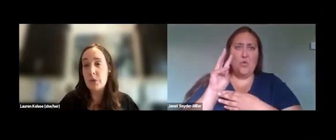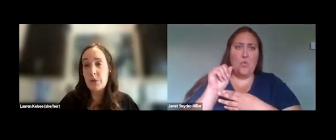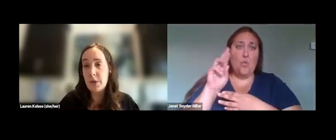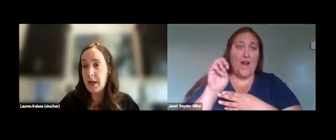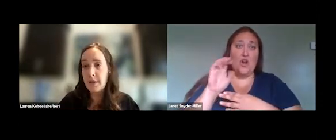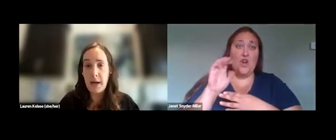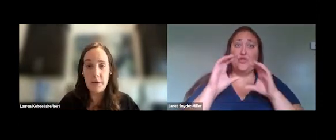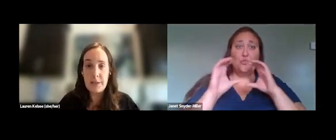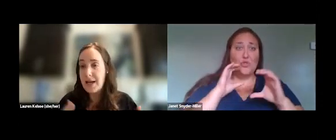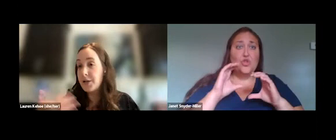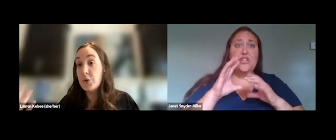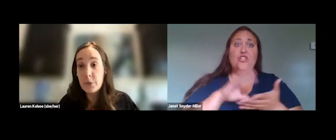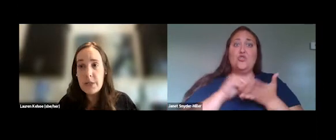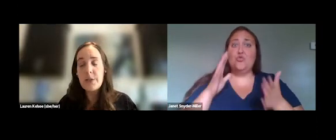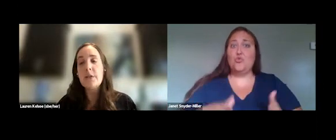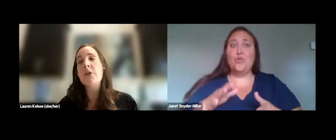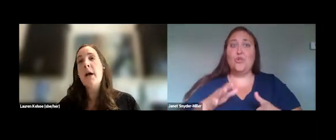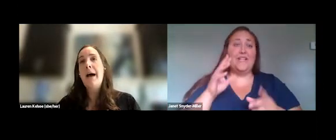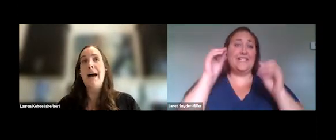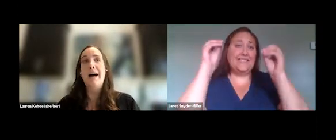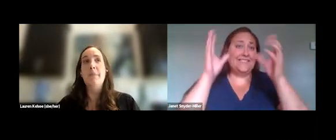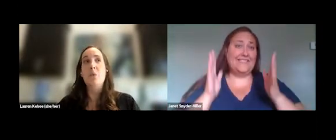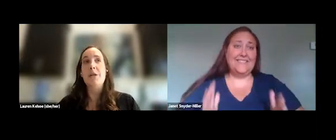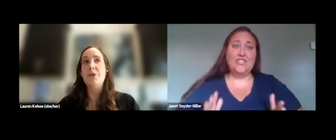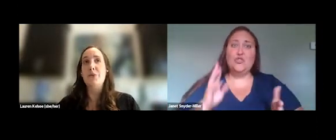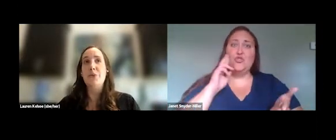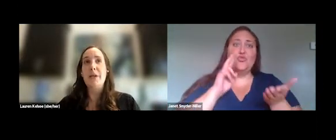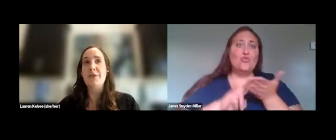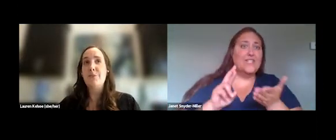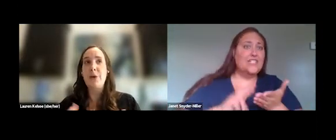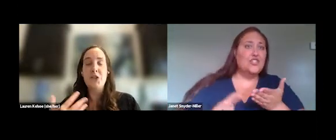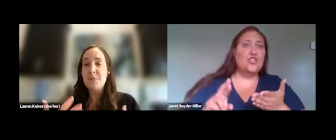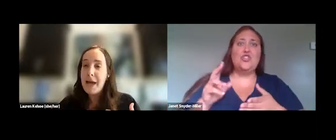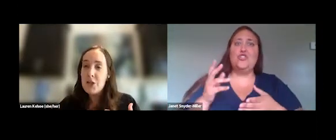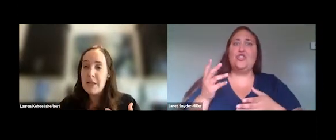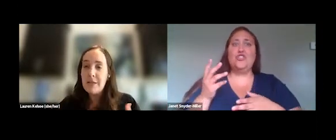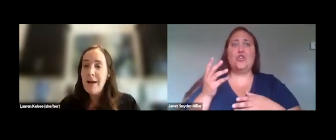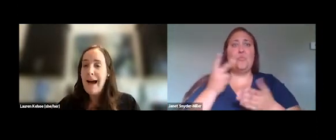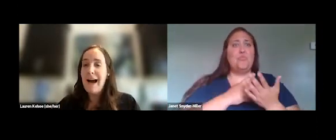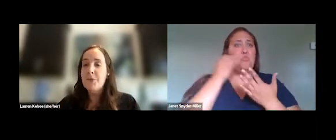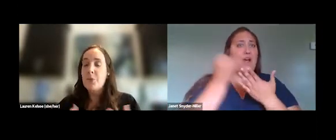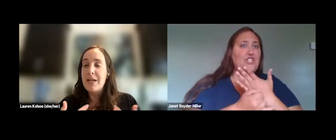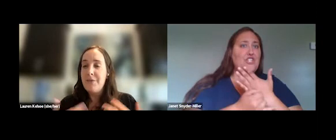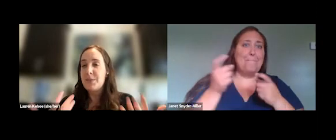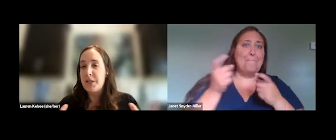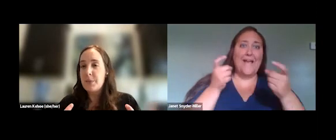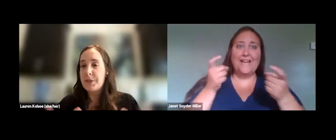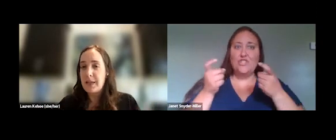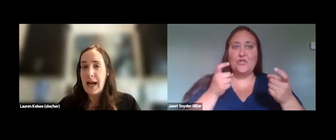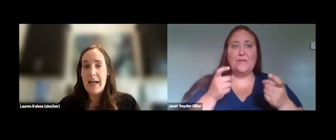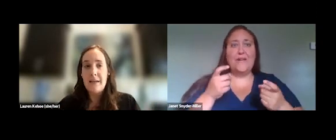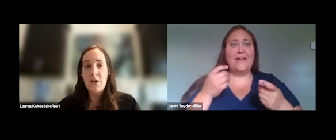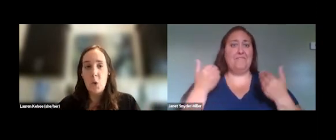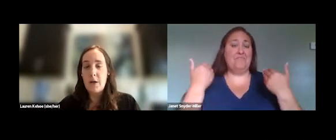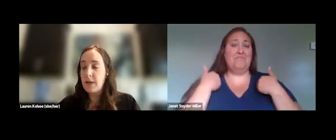do student and faculty and user research, we do kind of project management. So we have these principles